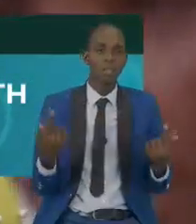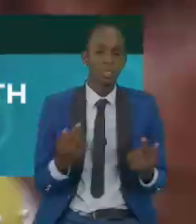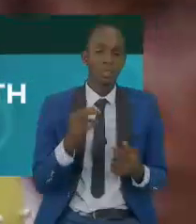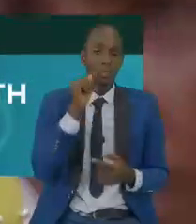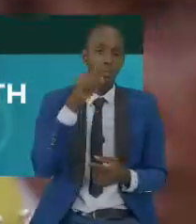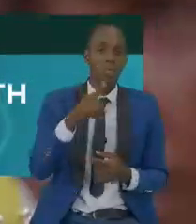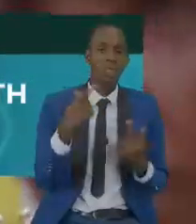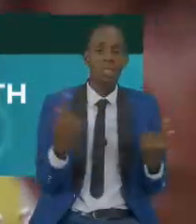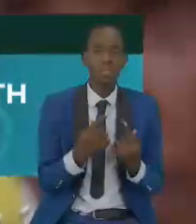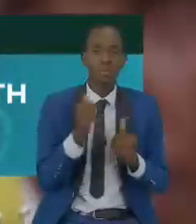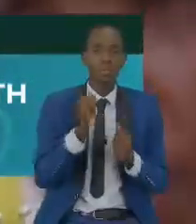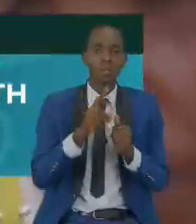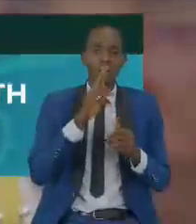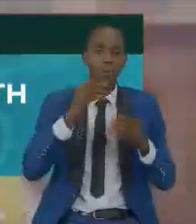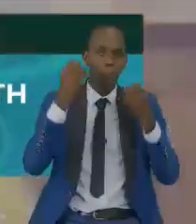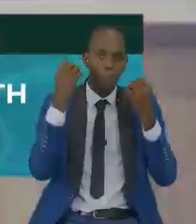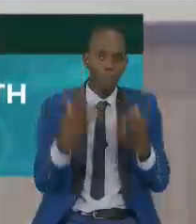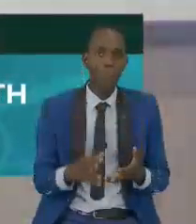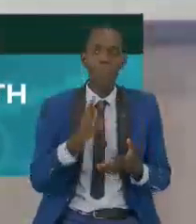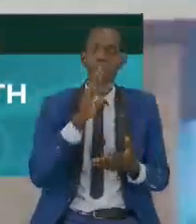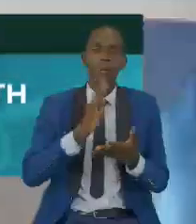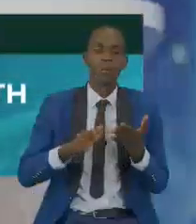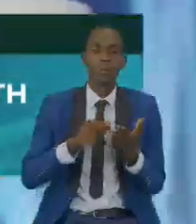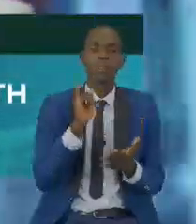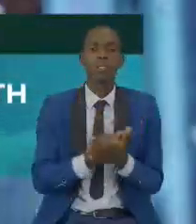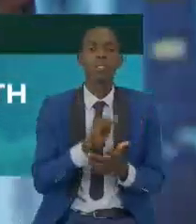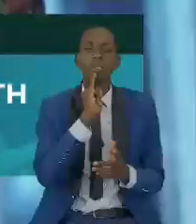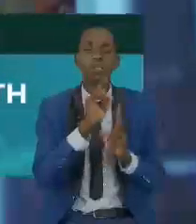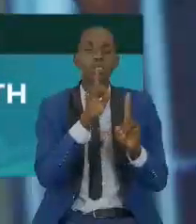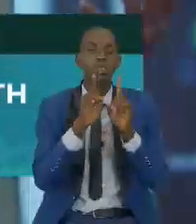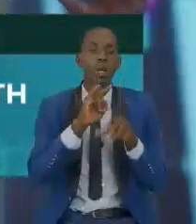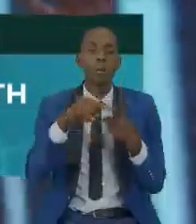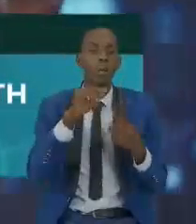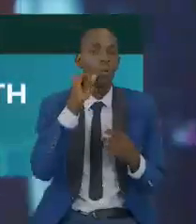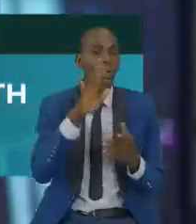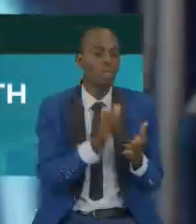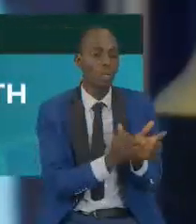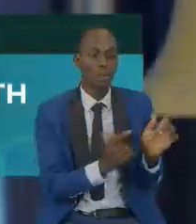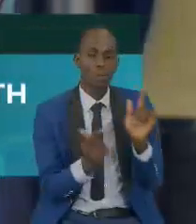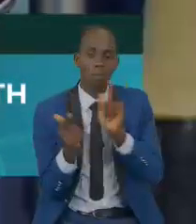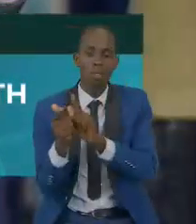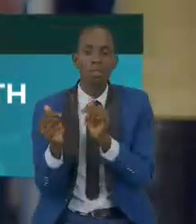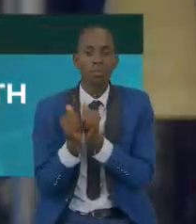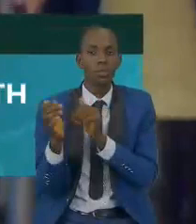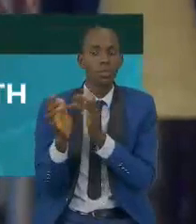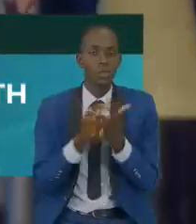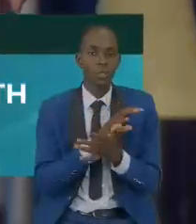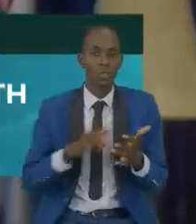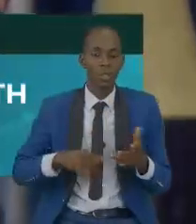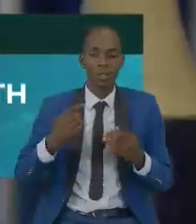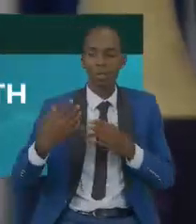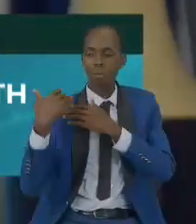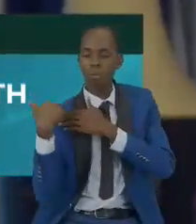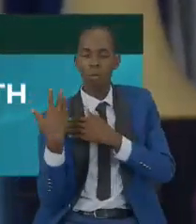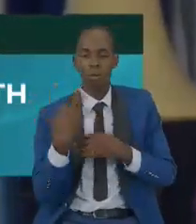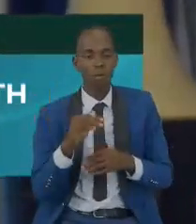are forgiven. This is the woman that came to Jesus Christ, the burden of her sin, the conviction of